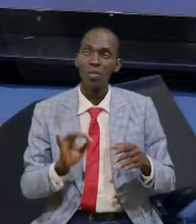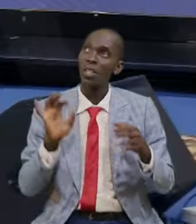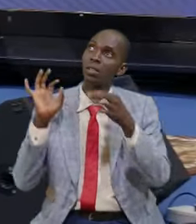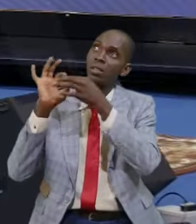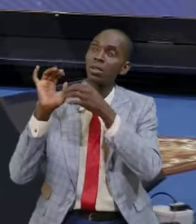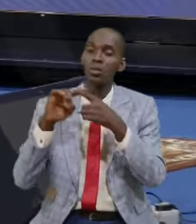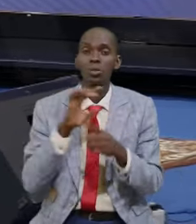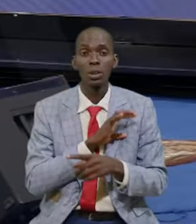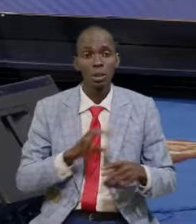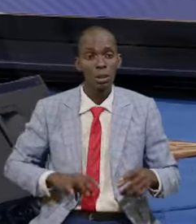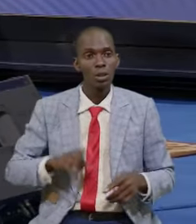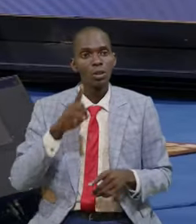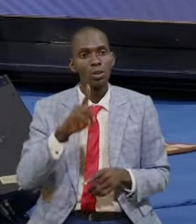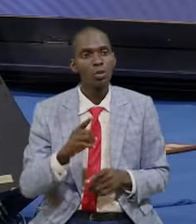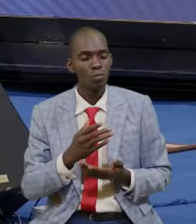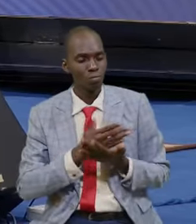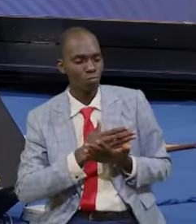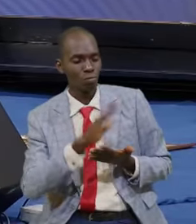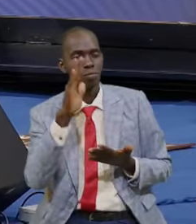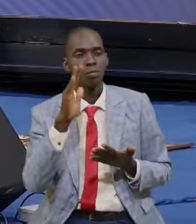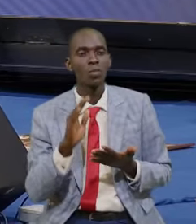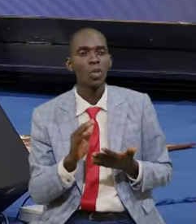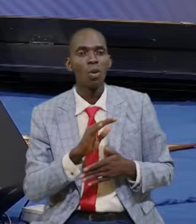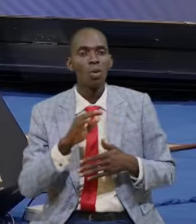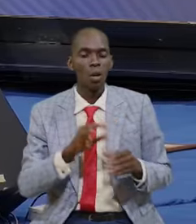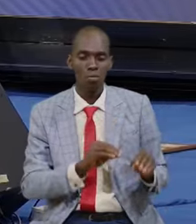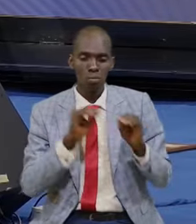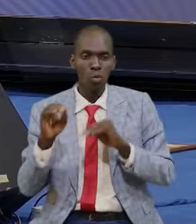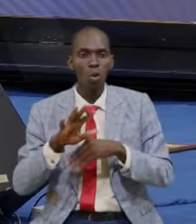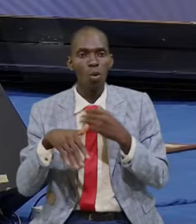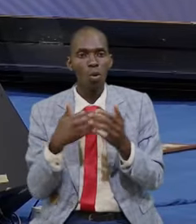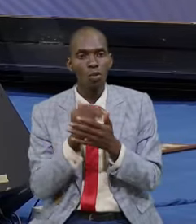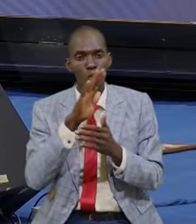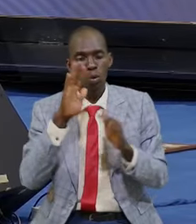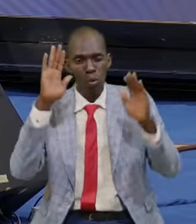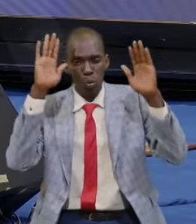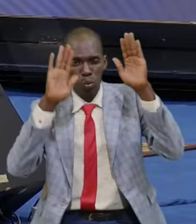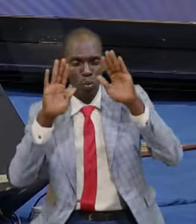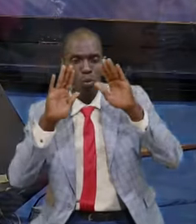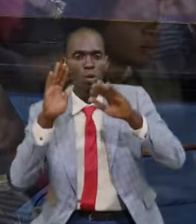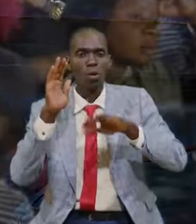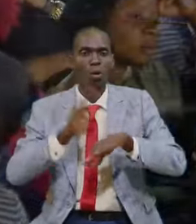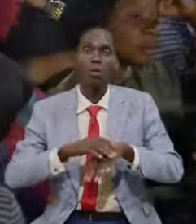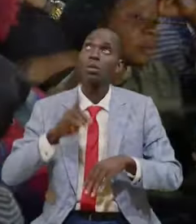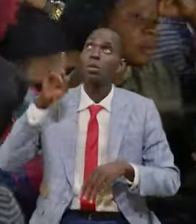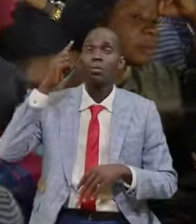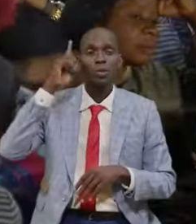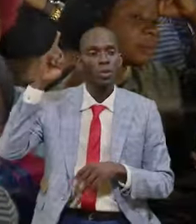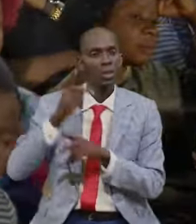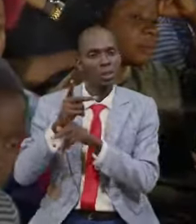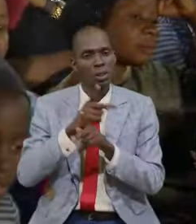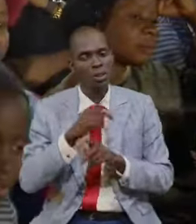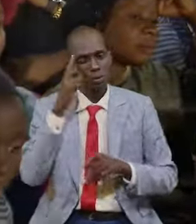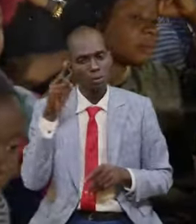cast your care upon him, for he careth for you.